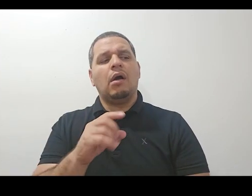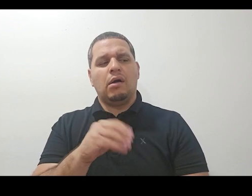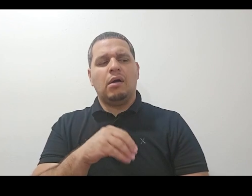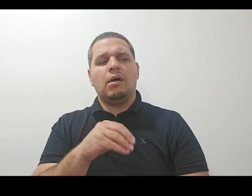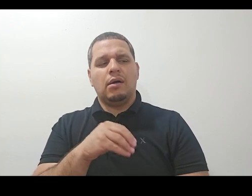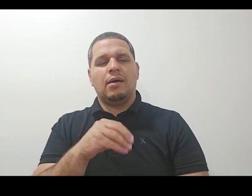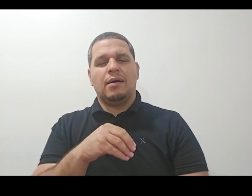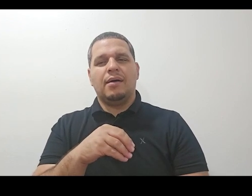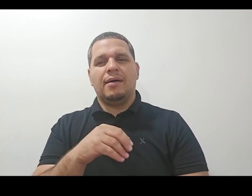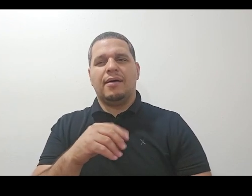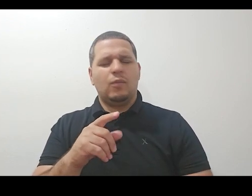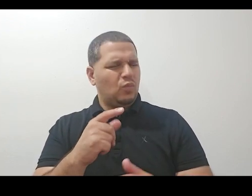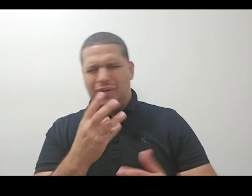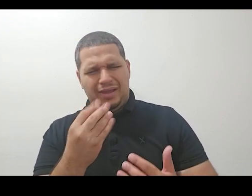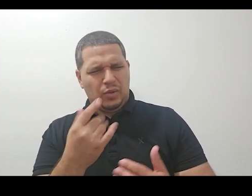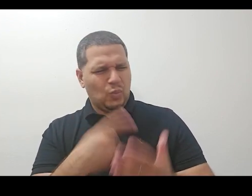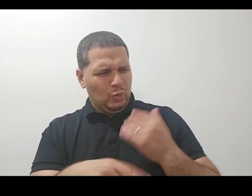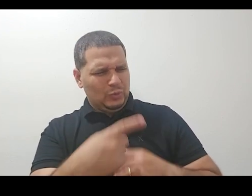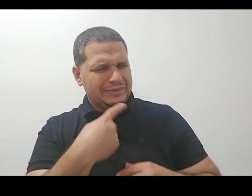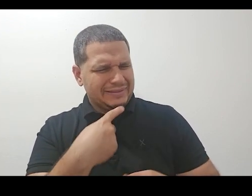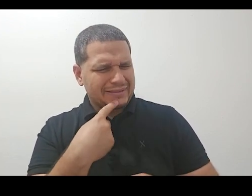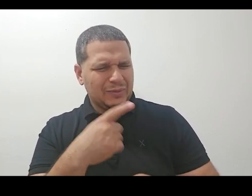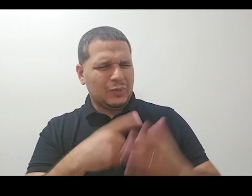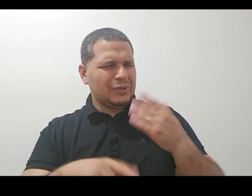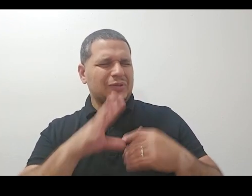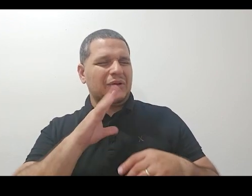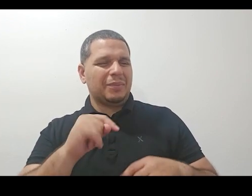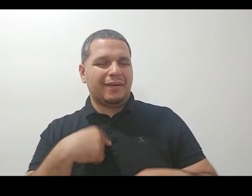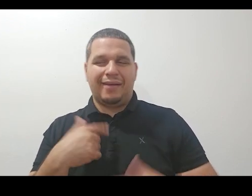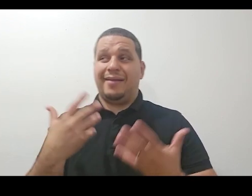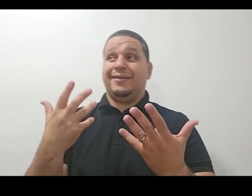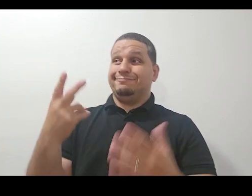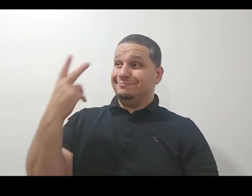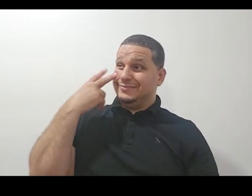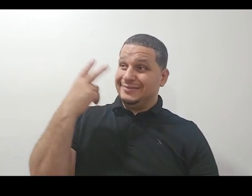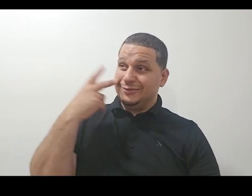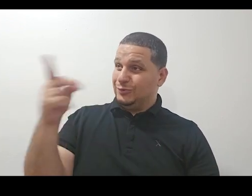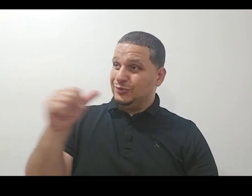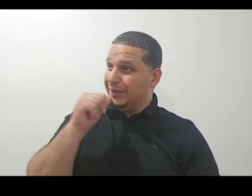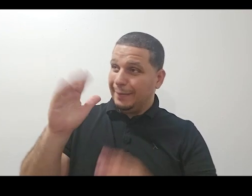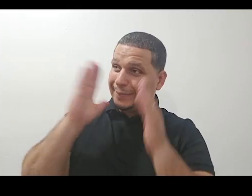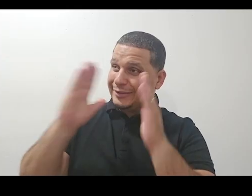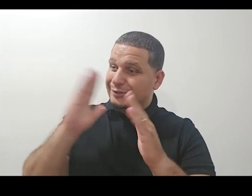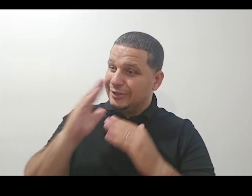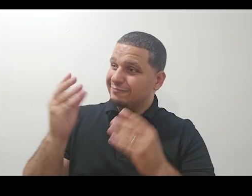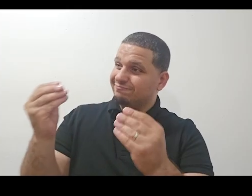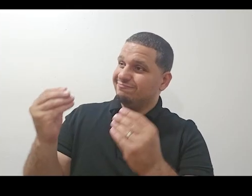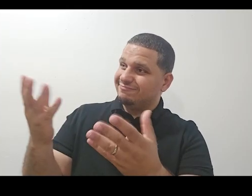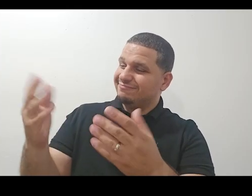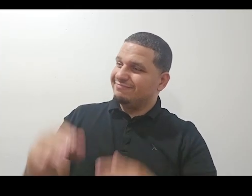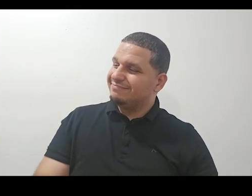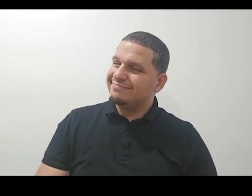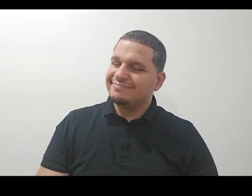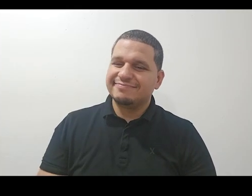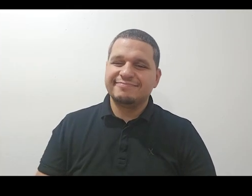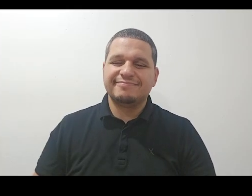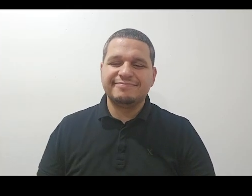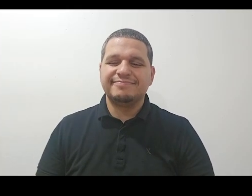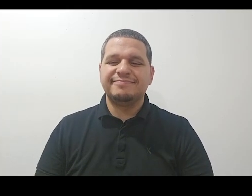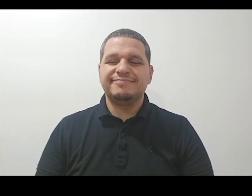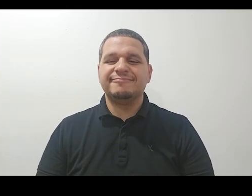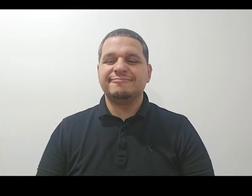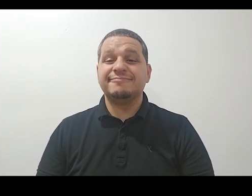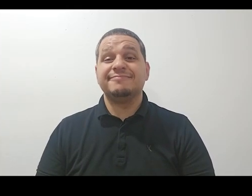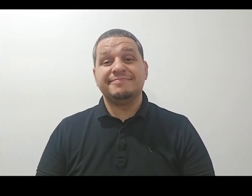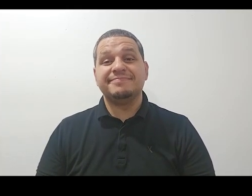like, Then they're like, wait, what are you talking about? I said, see, he wasn't even listening to what I